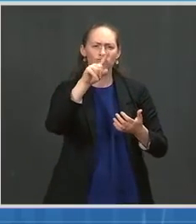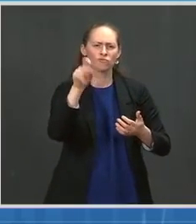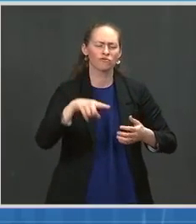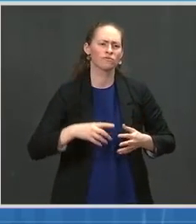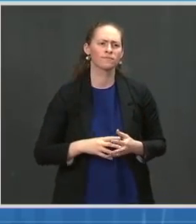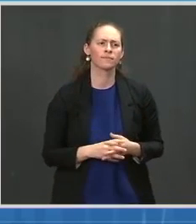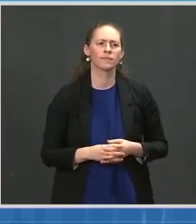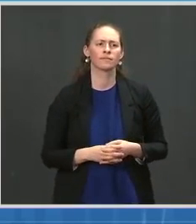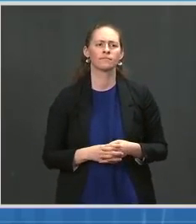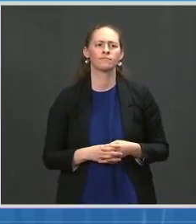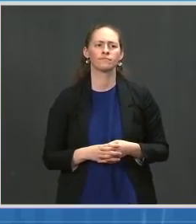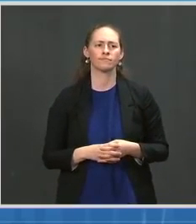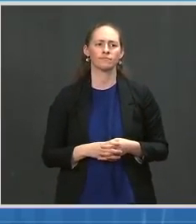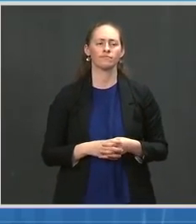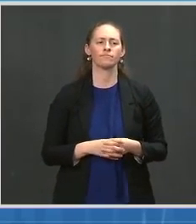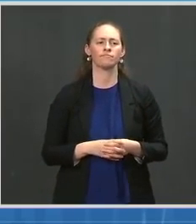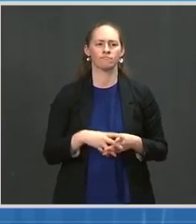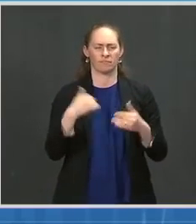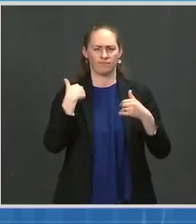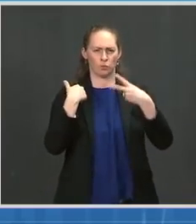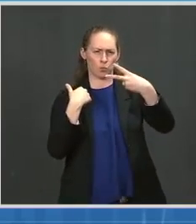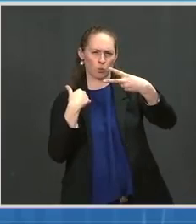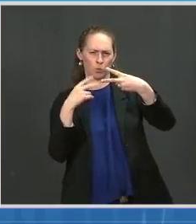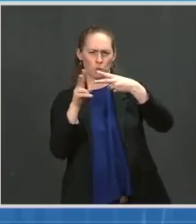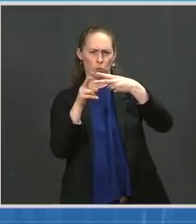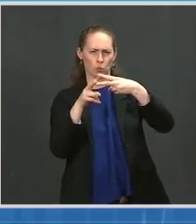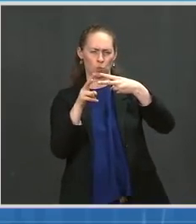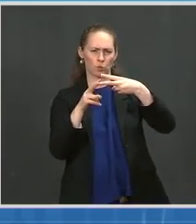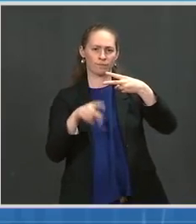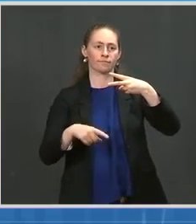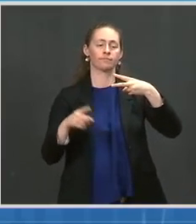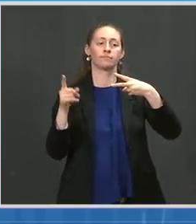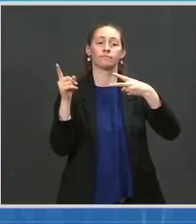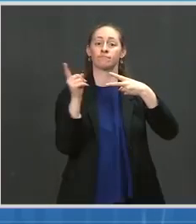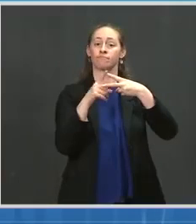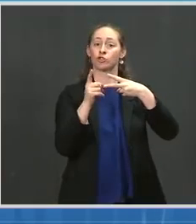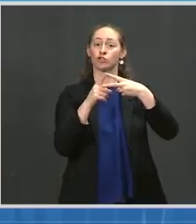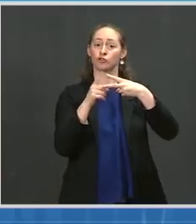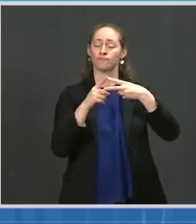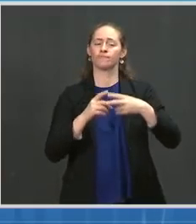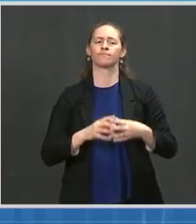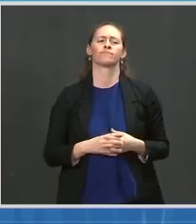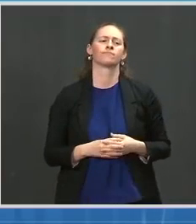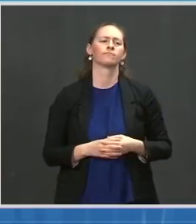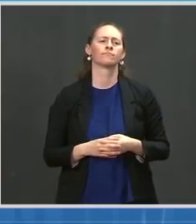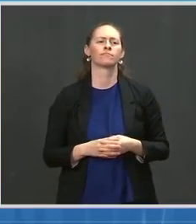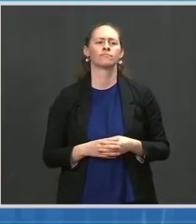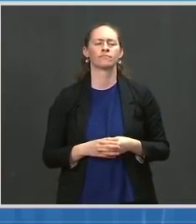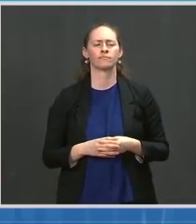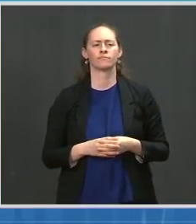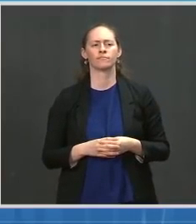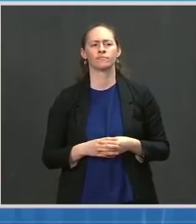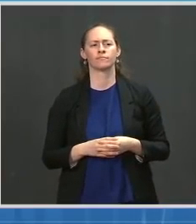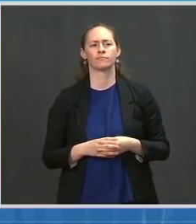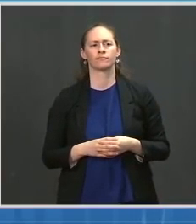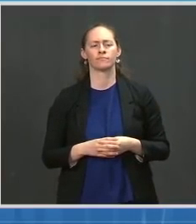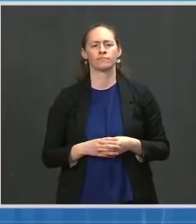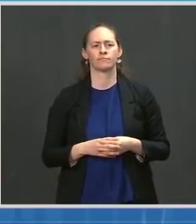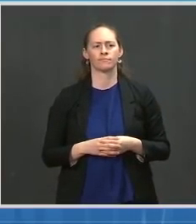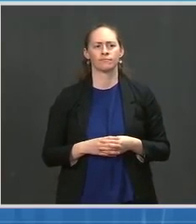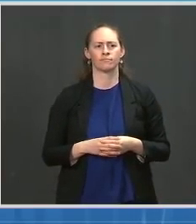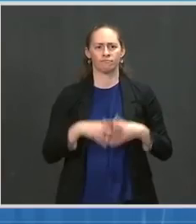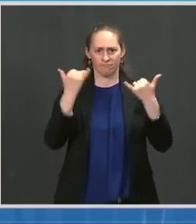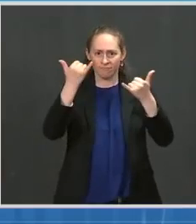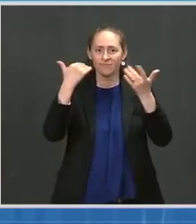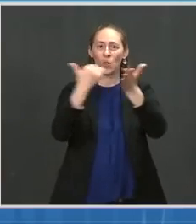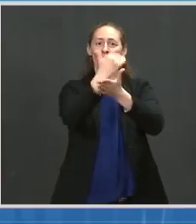Thank you very much. I have two questions today. One, with these breakthrough cases that we're seeing where people are testing positive more than